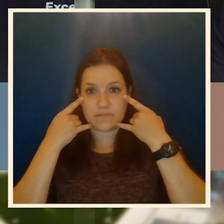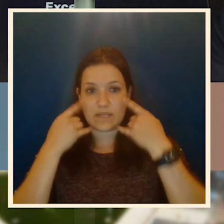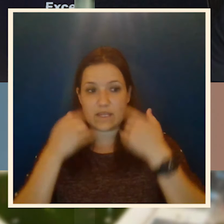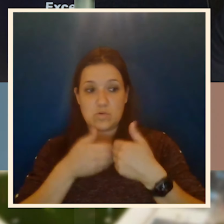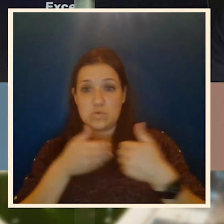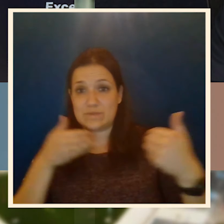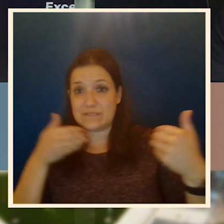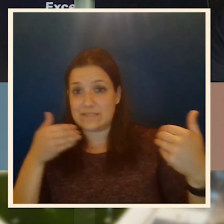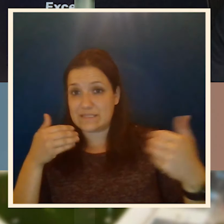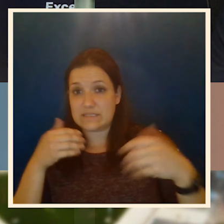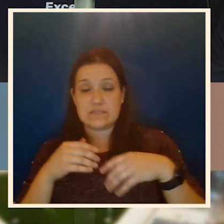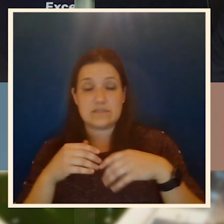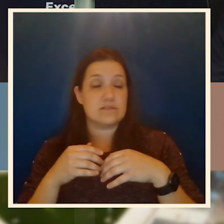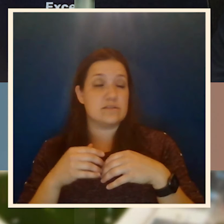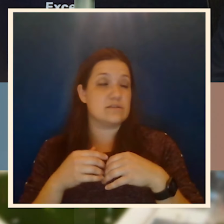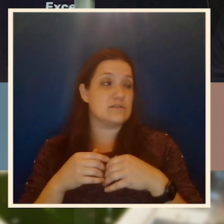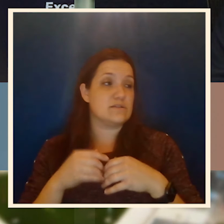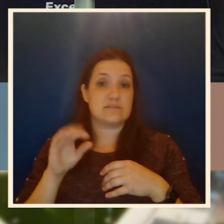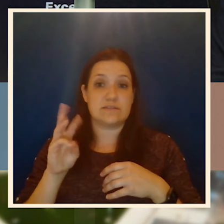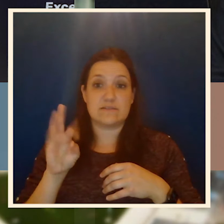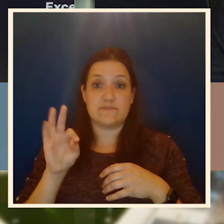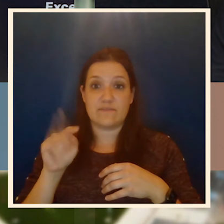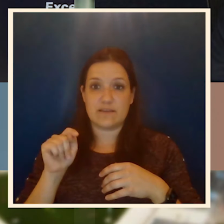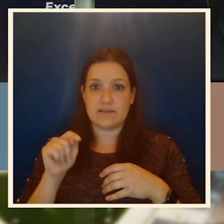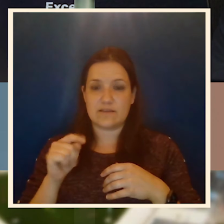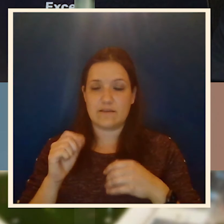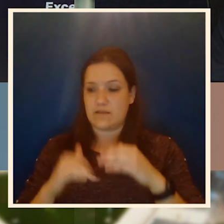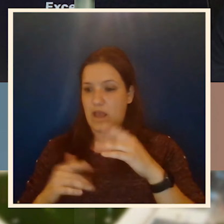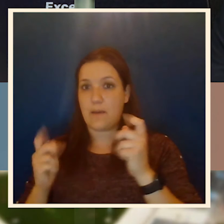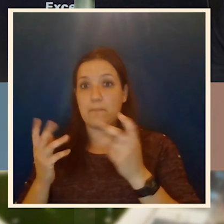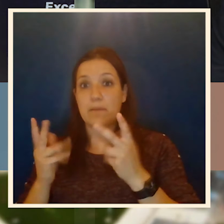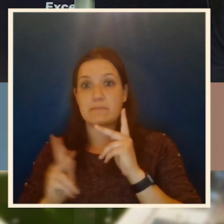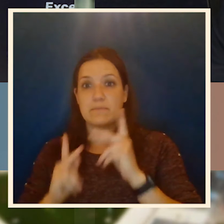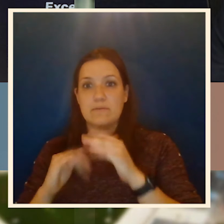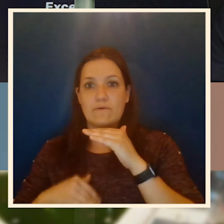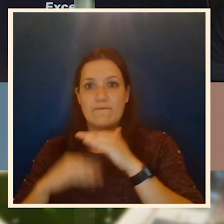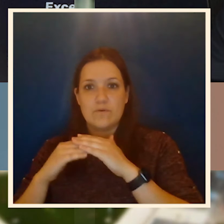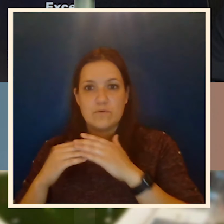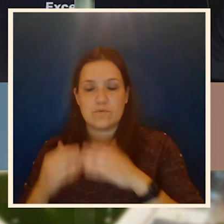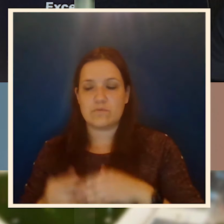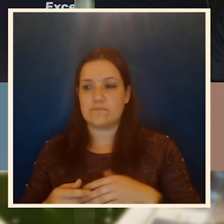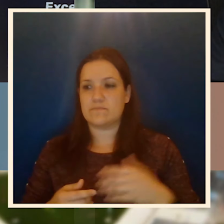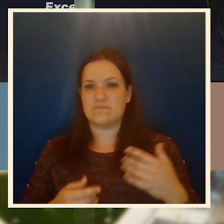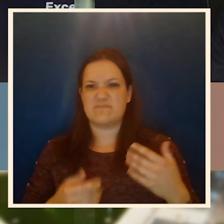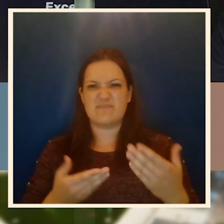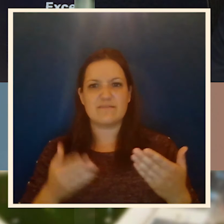now, and from masking, social distancing,